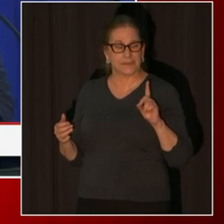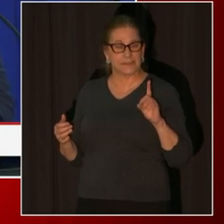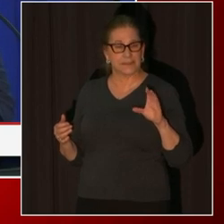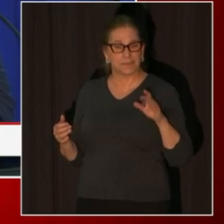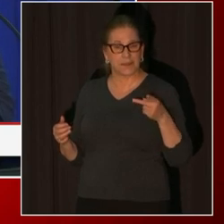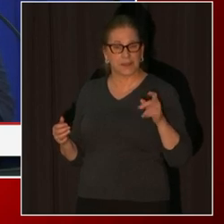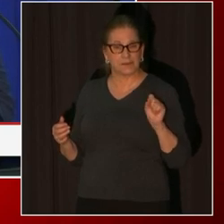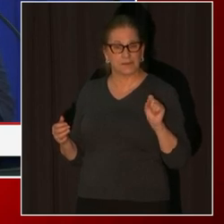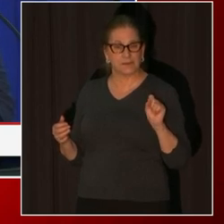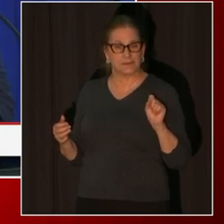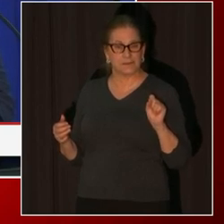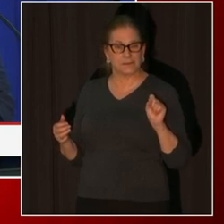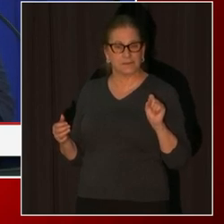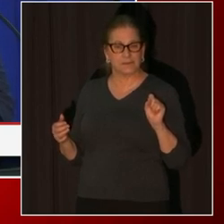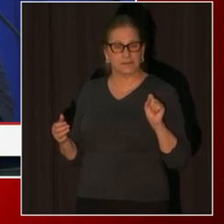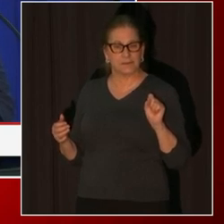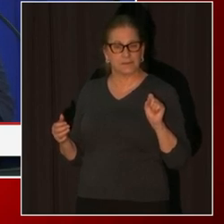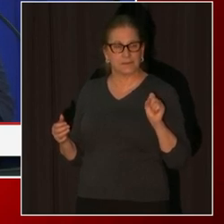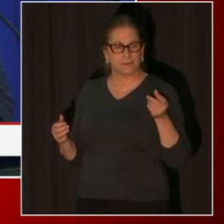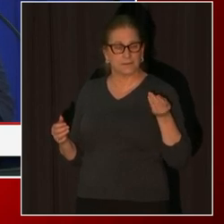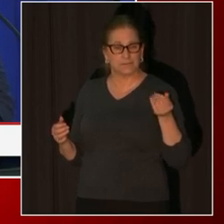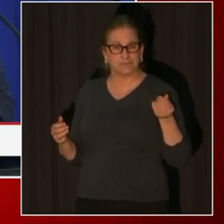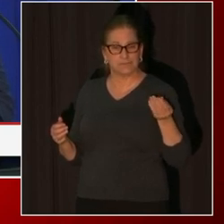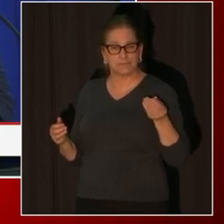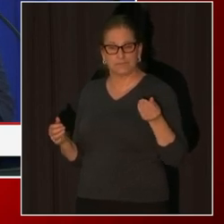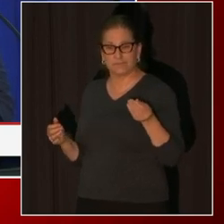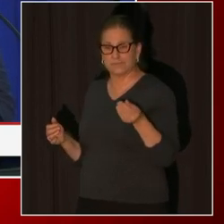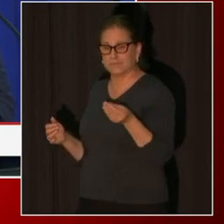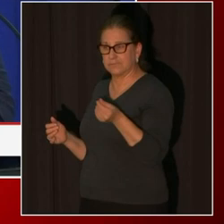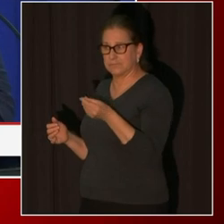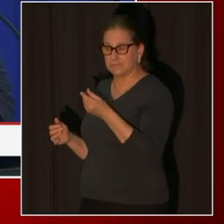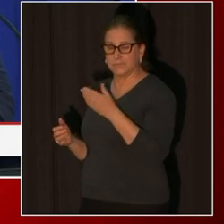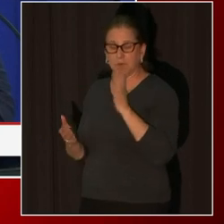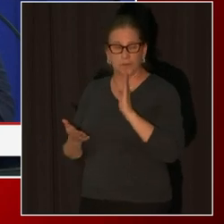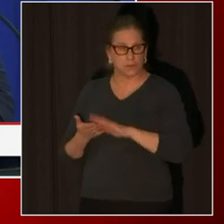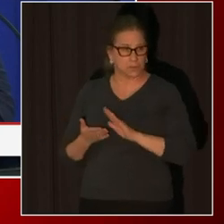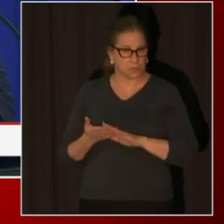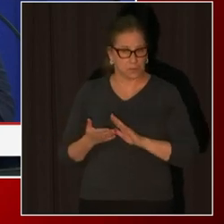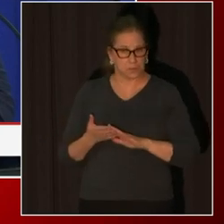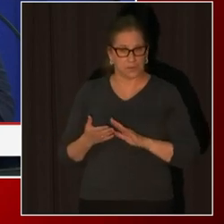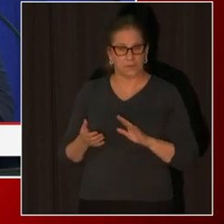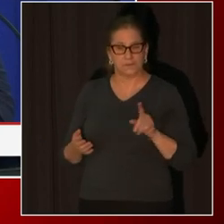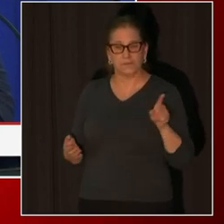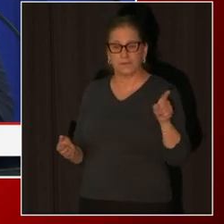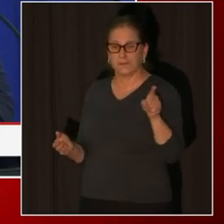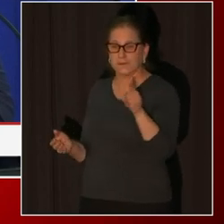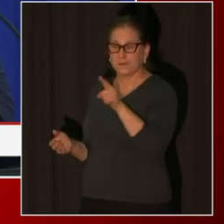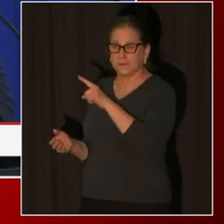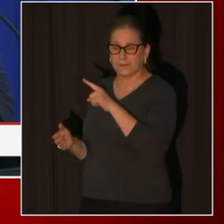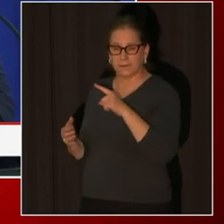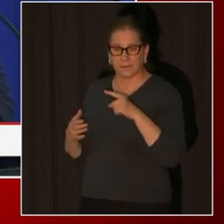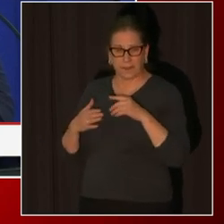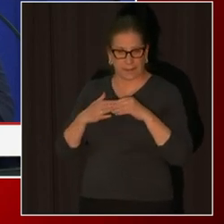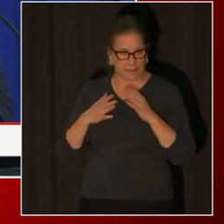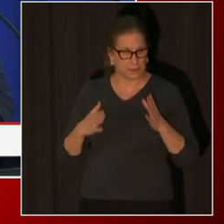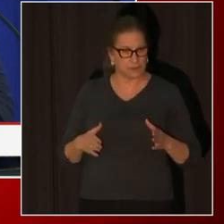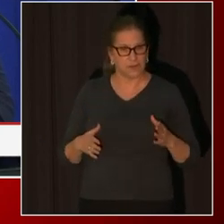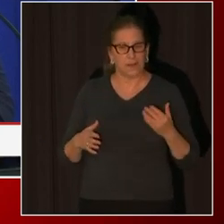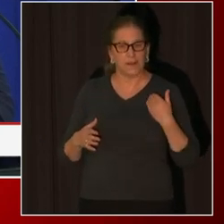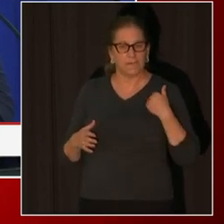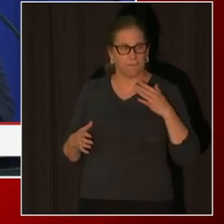to schools. Historically, and this year included, school leaders have the discretion to